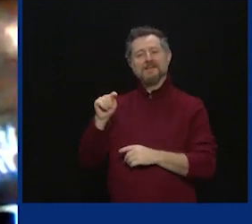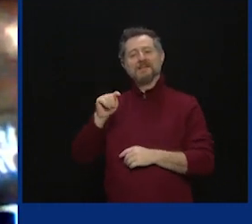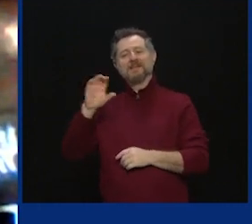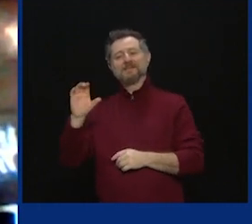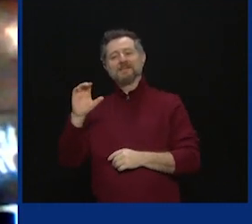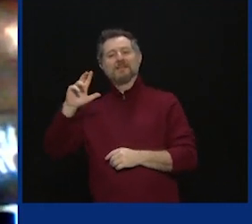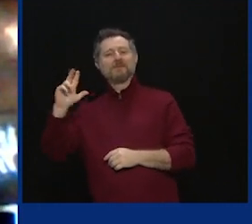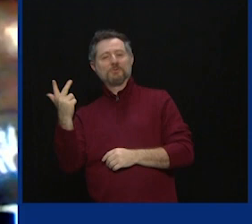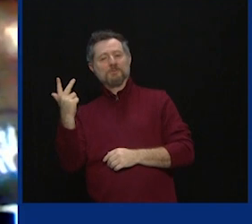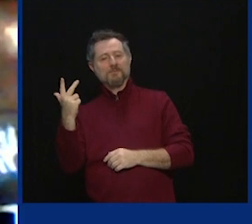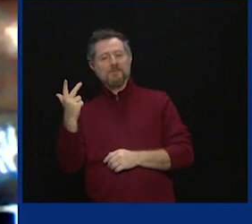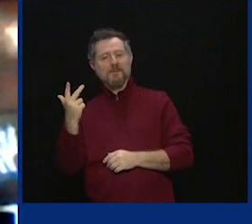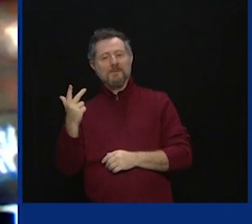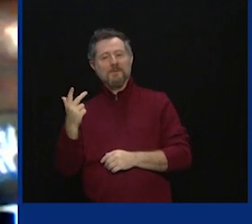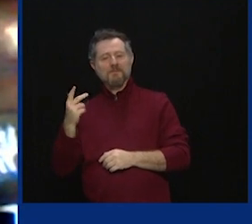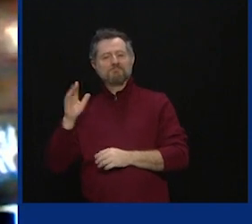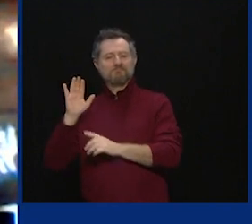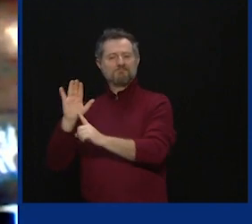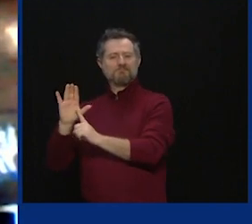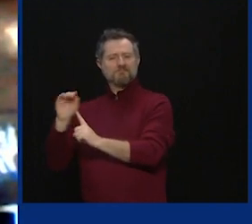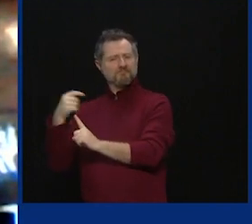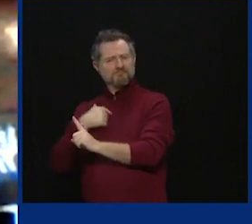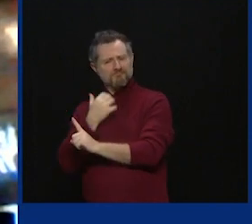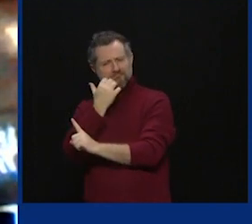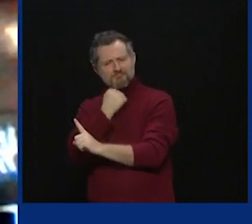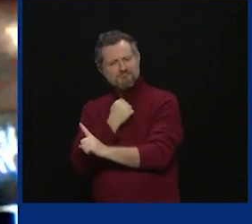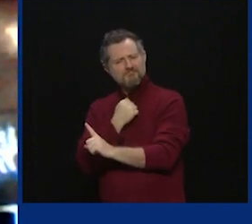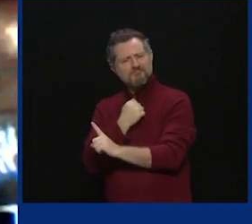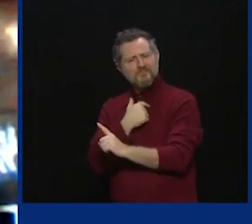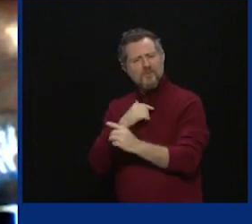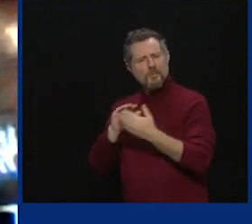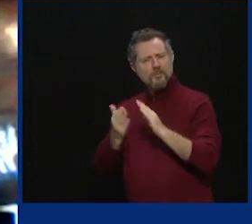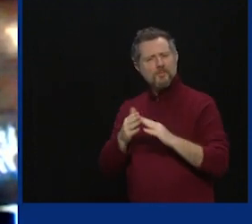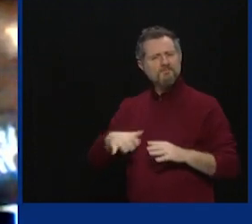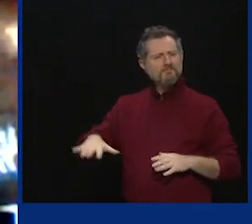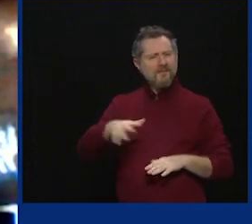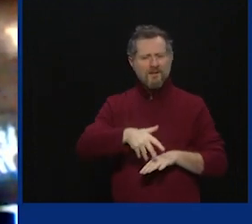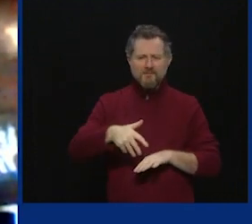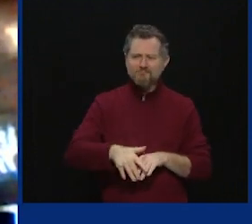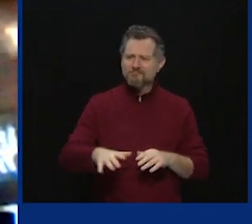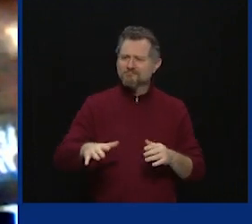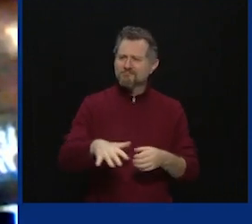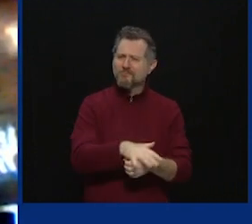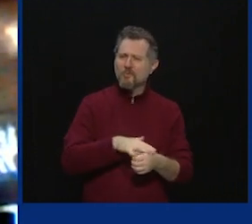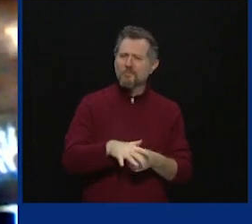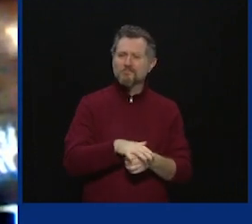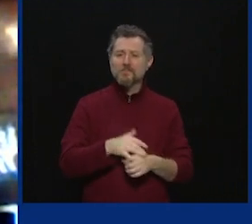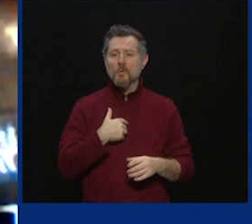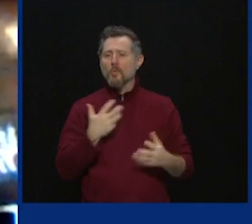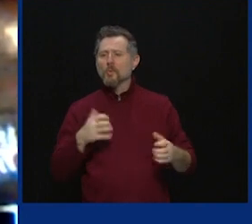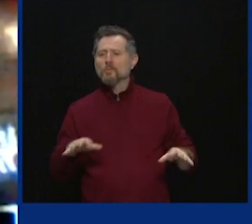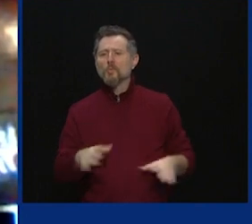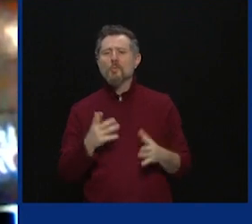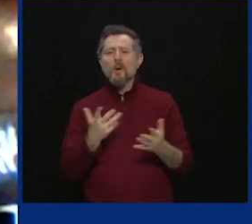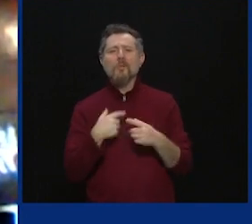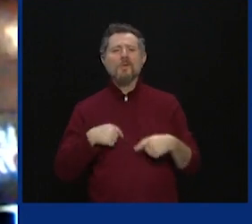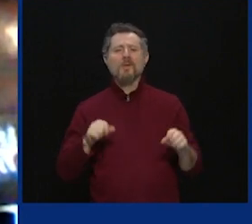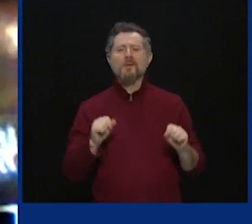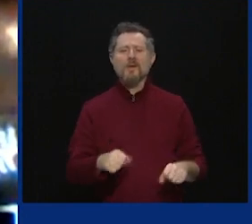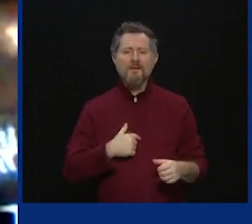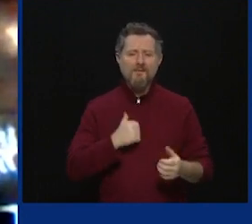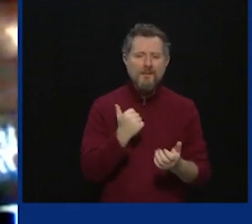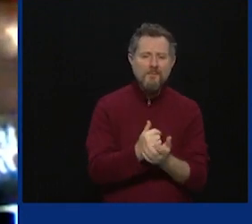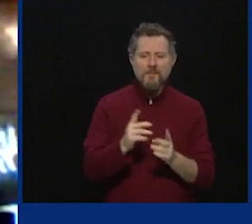about my customers. We care about our community. We are embedded in our community, and we want to do everything we can to help make sure everybody stays safe. And if that's